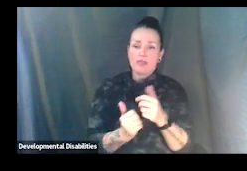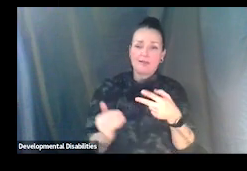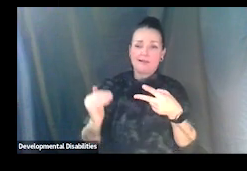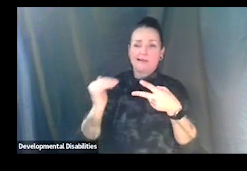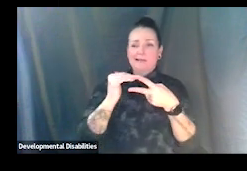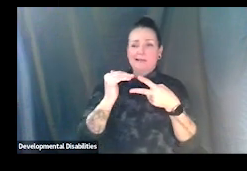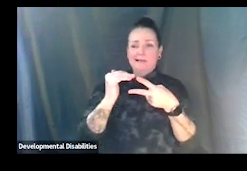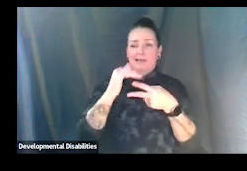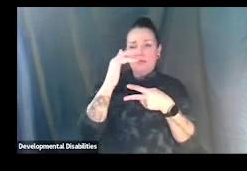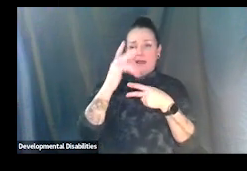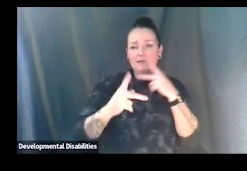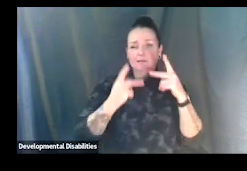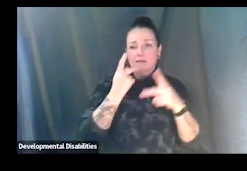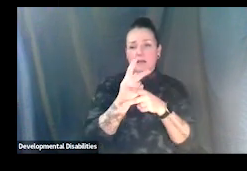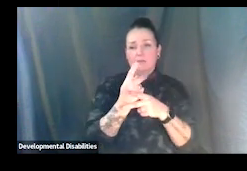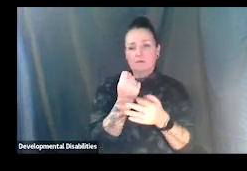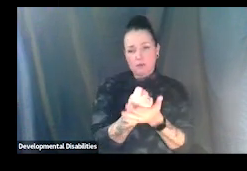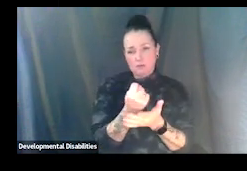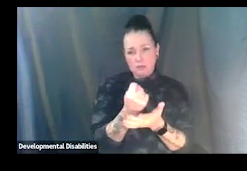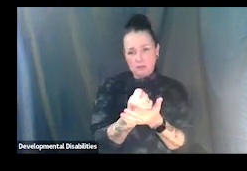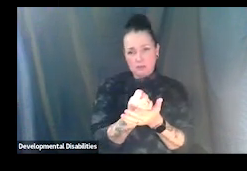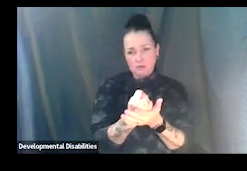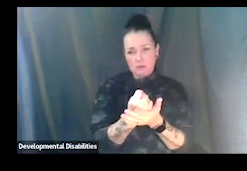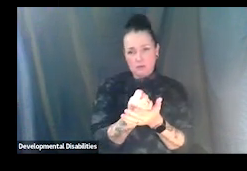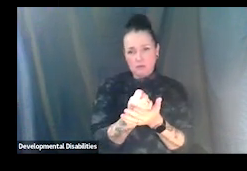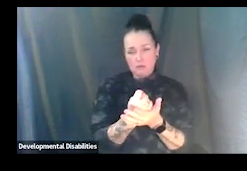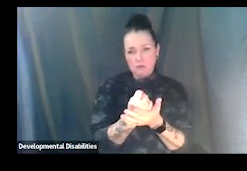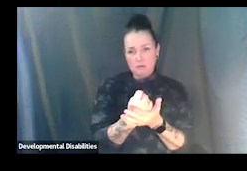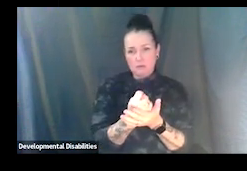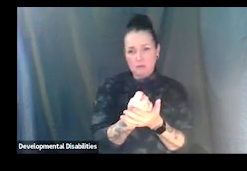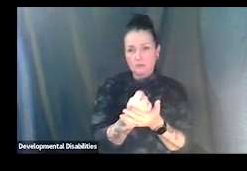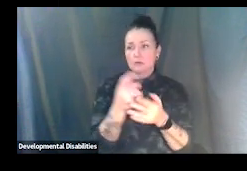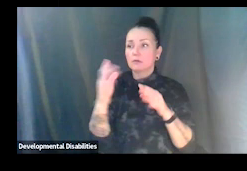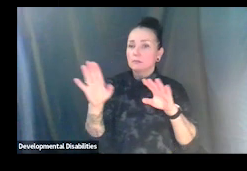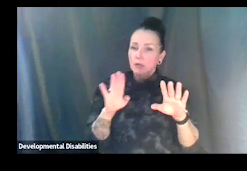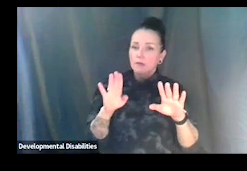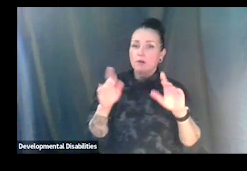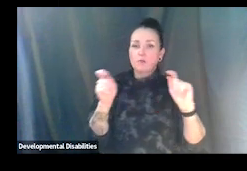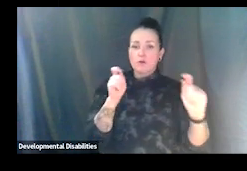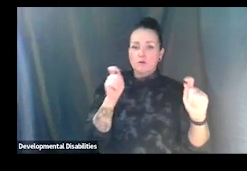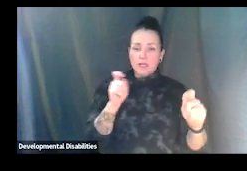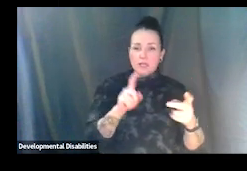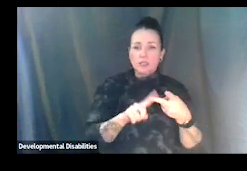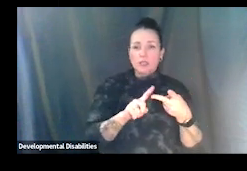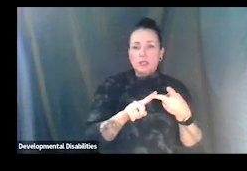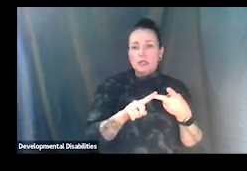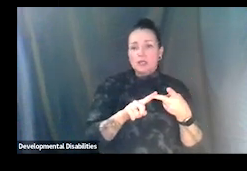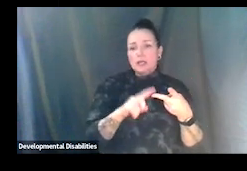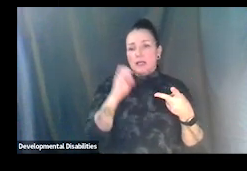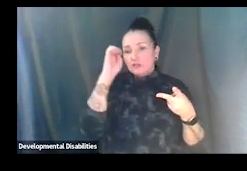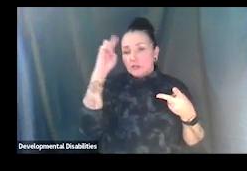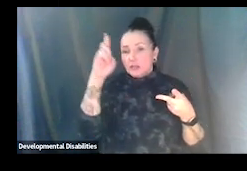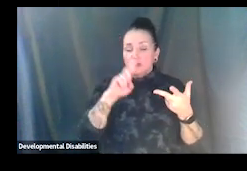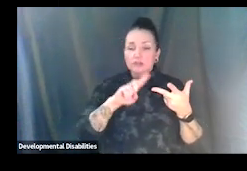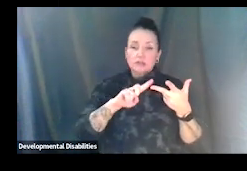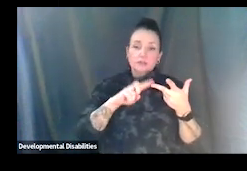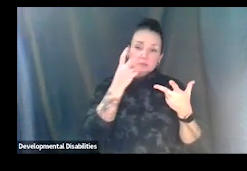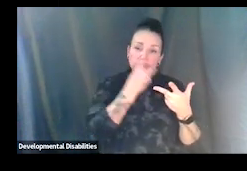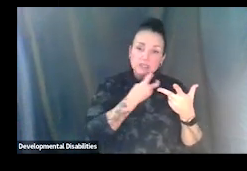enhance or facilitate other forms of treatment. So behavior modification, education, speech and language therapy, and so